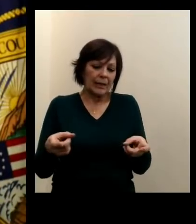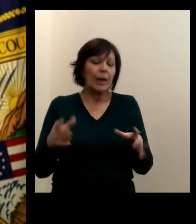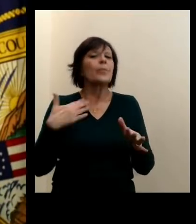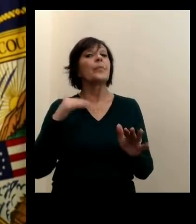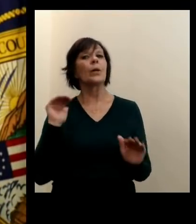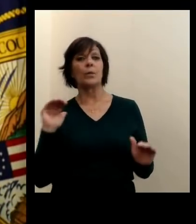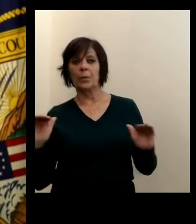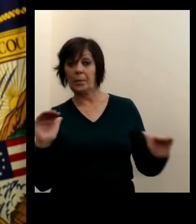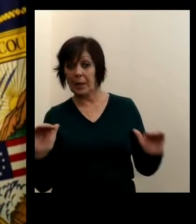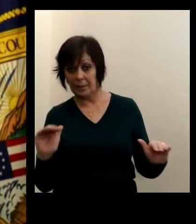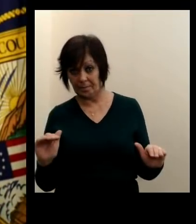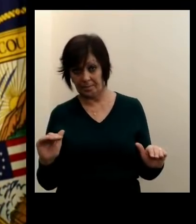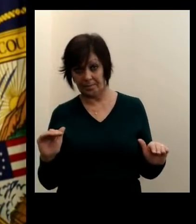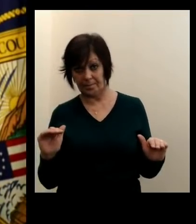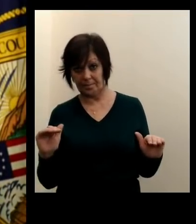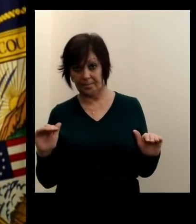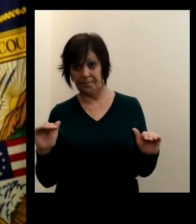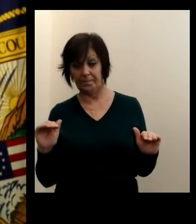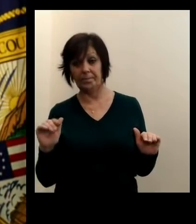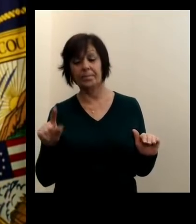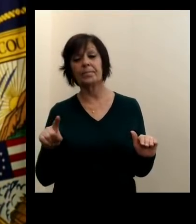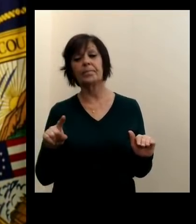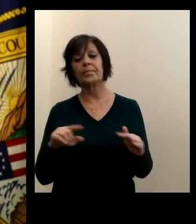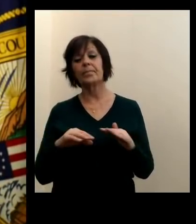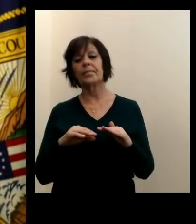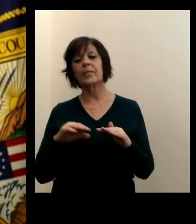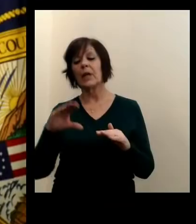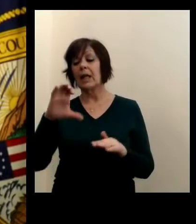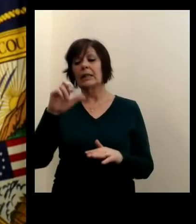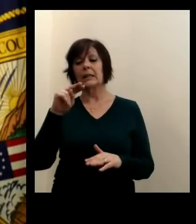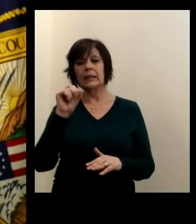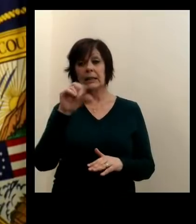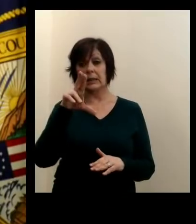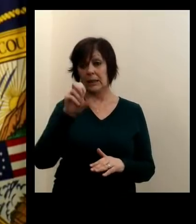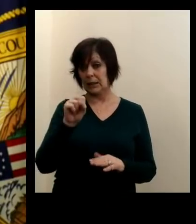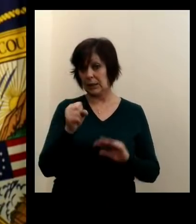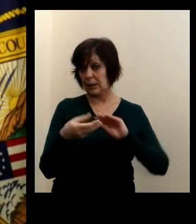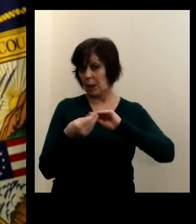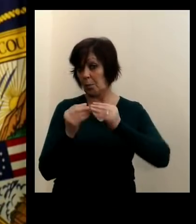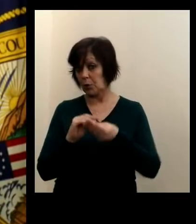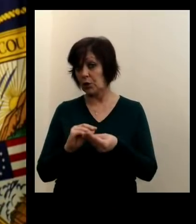remind everybody. Under the census numbers